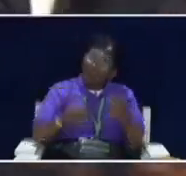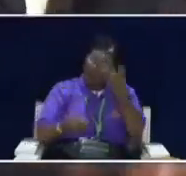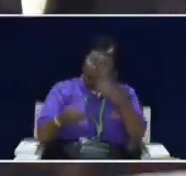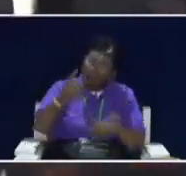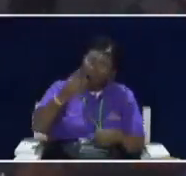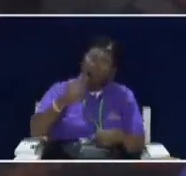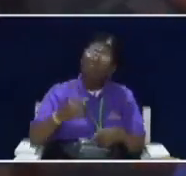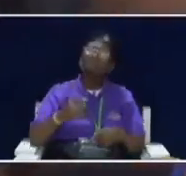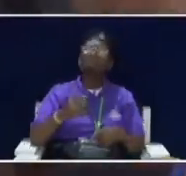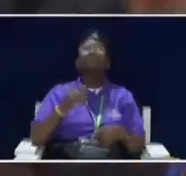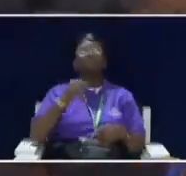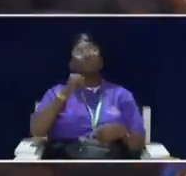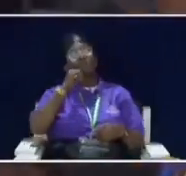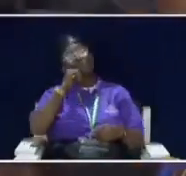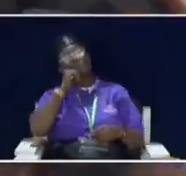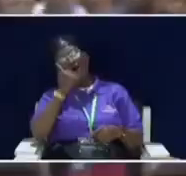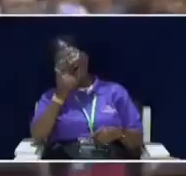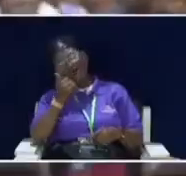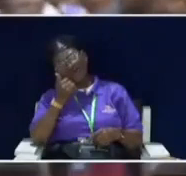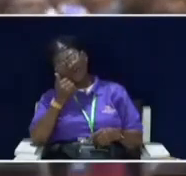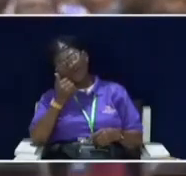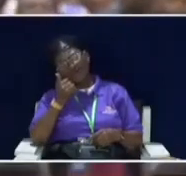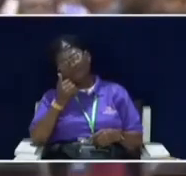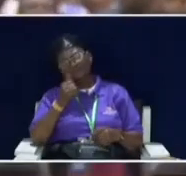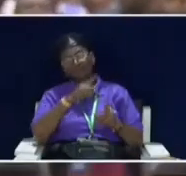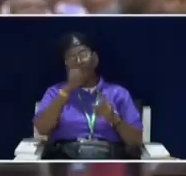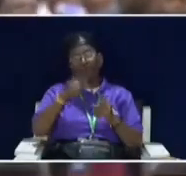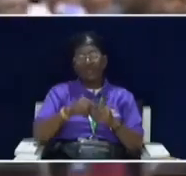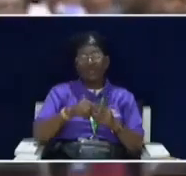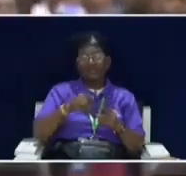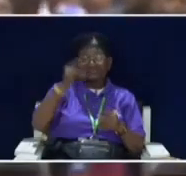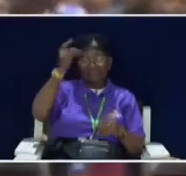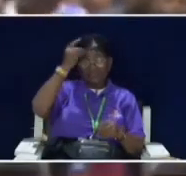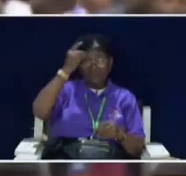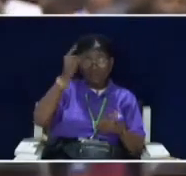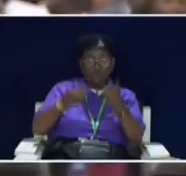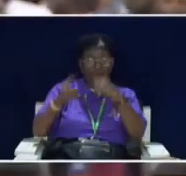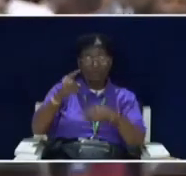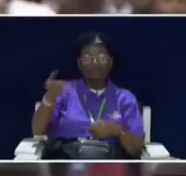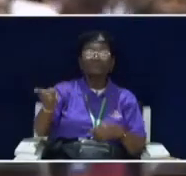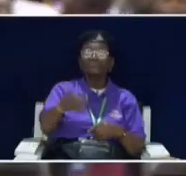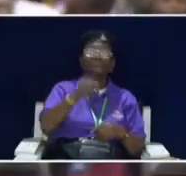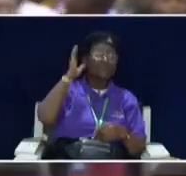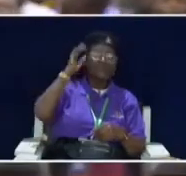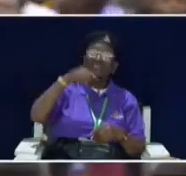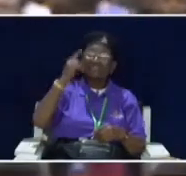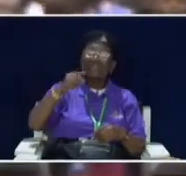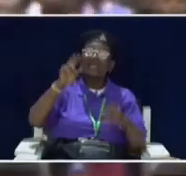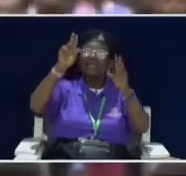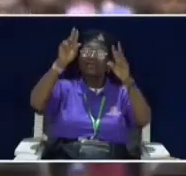Do not come tomorrow. When demons come knocking, you would say,